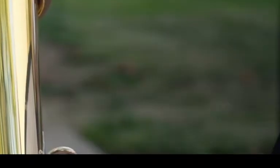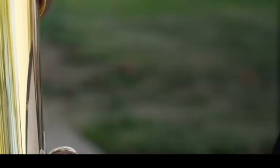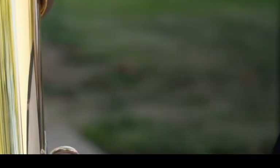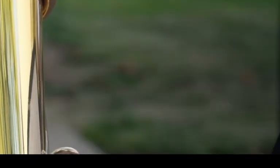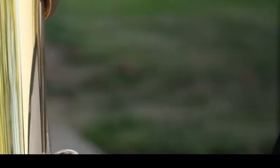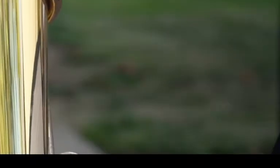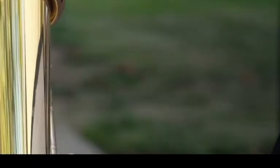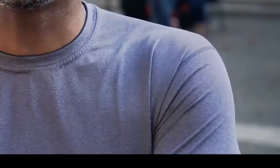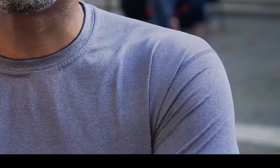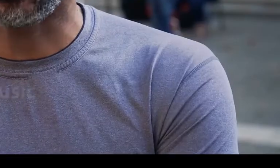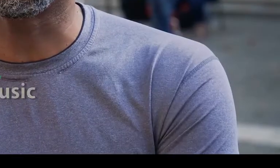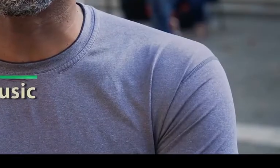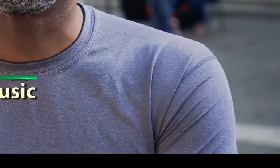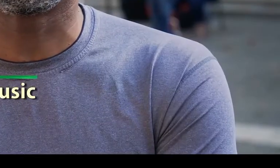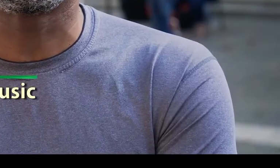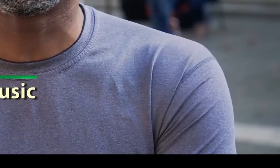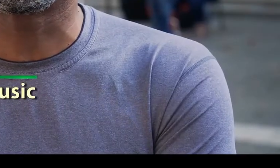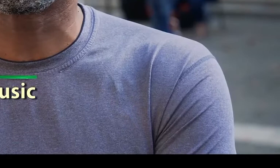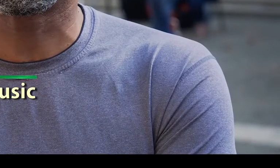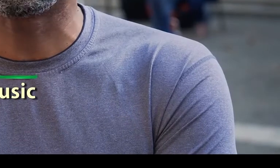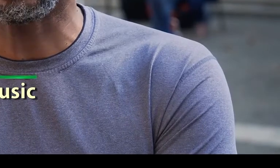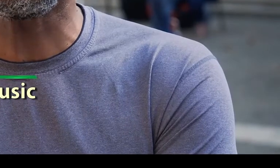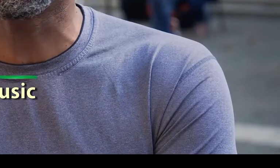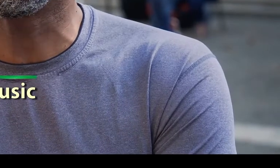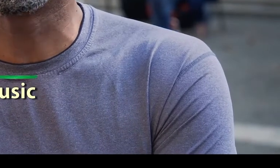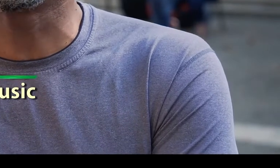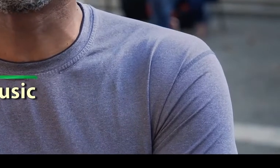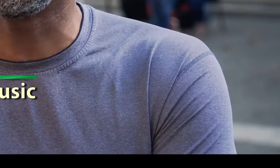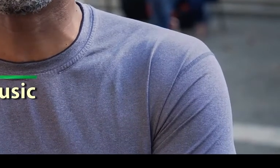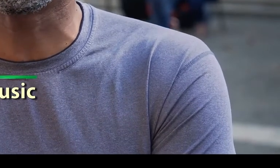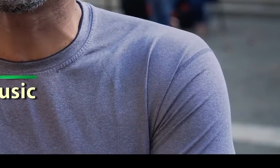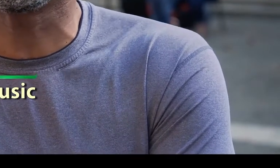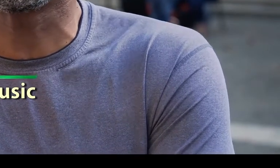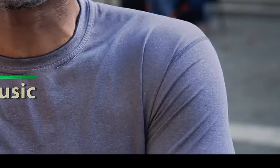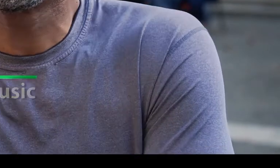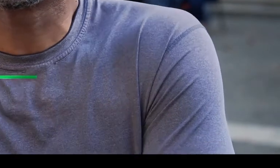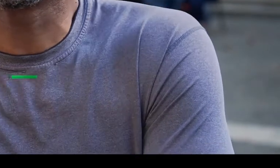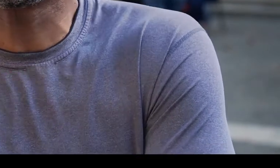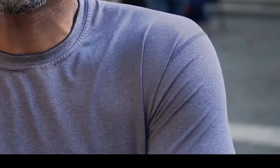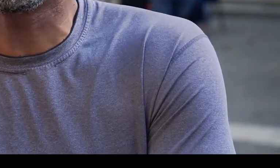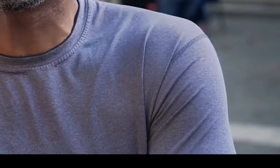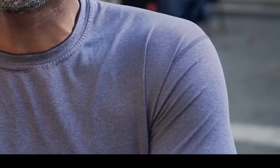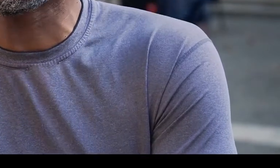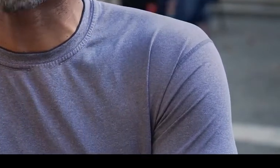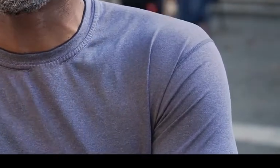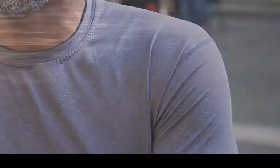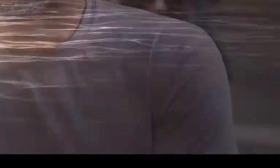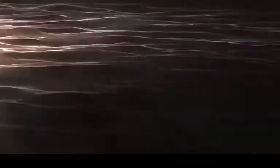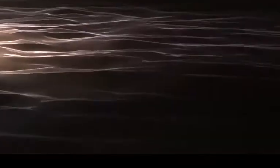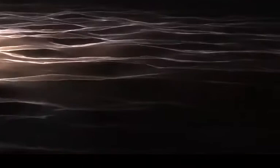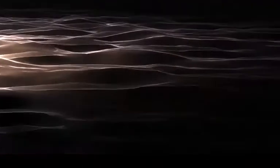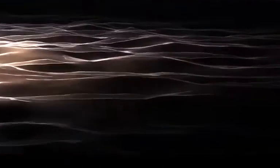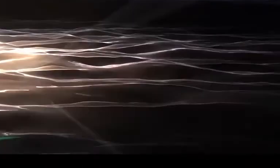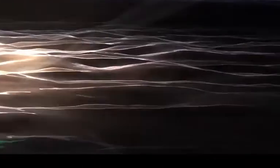Everybody's changing. Everybody's impacted in so many unusual ways. You went in the littlest ways you wouldn't think about it.